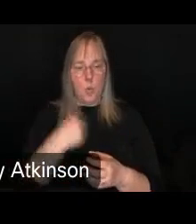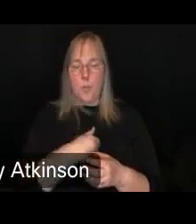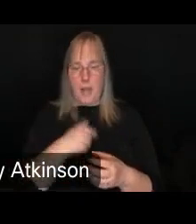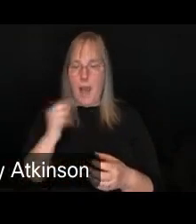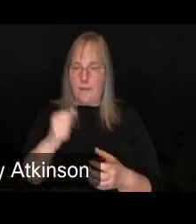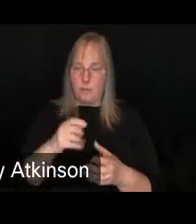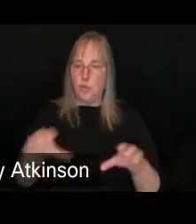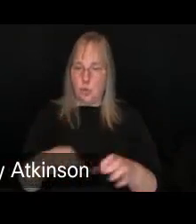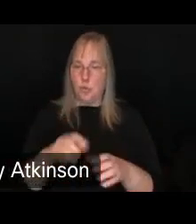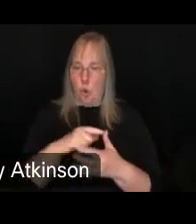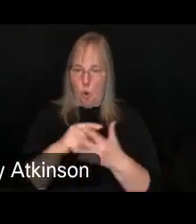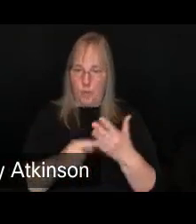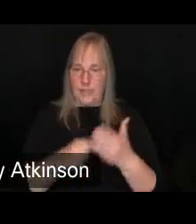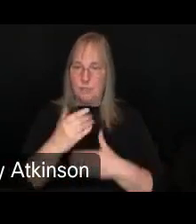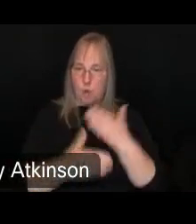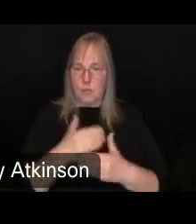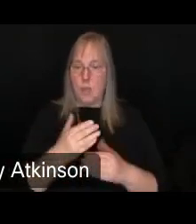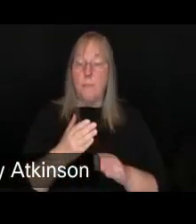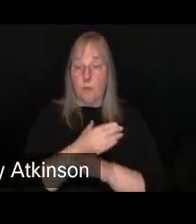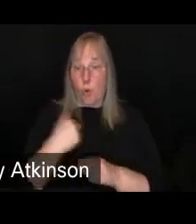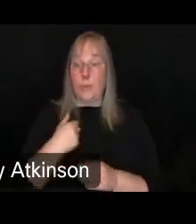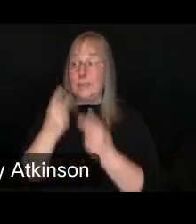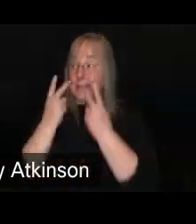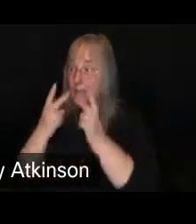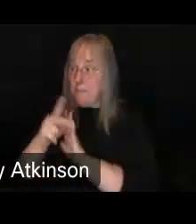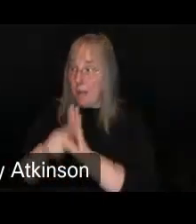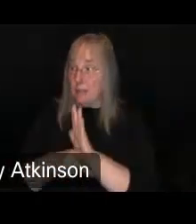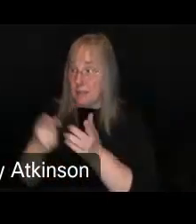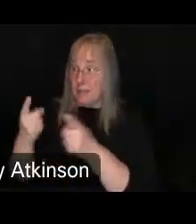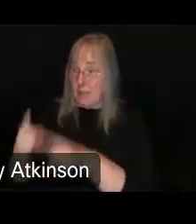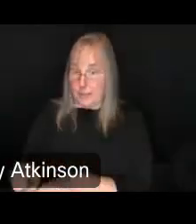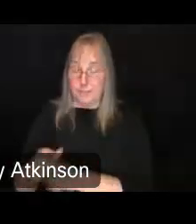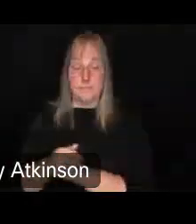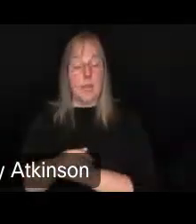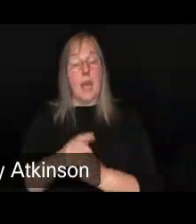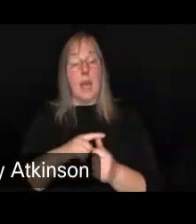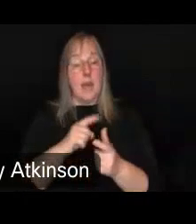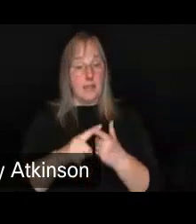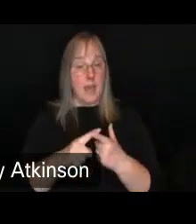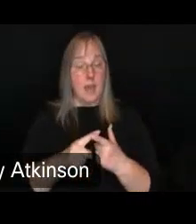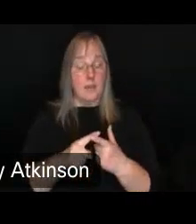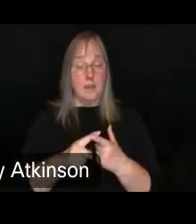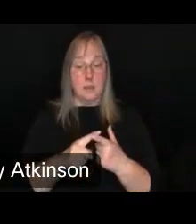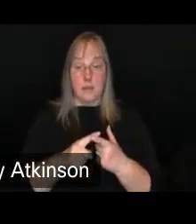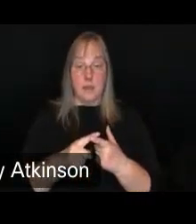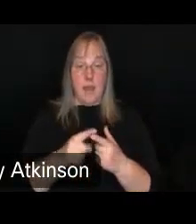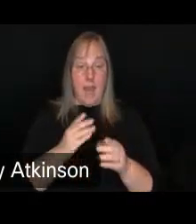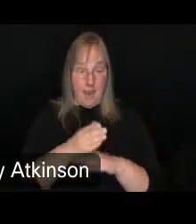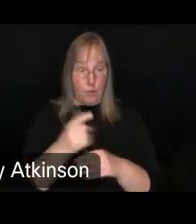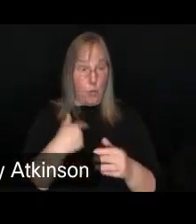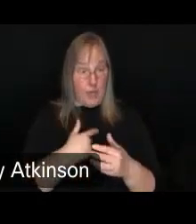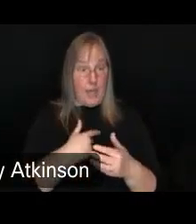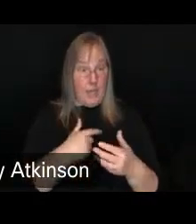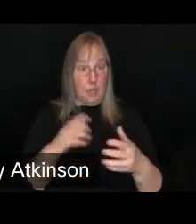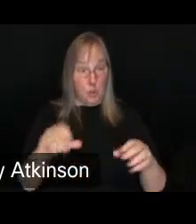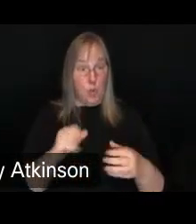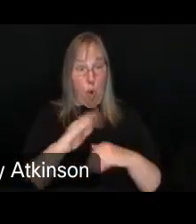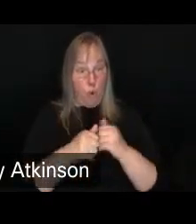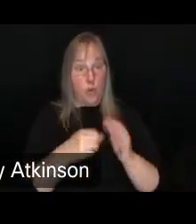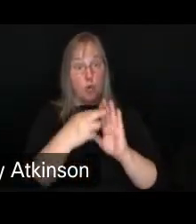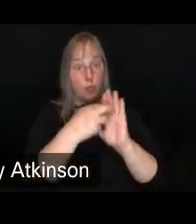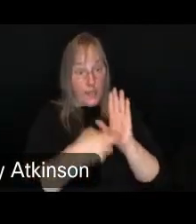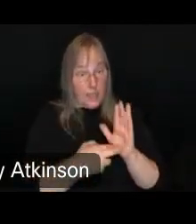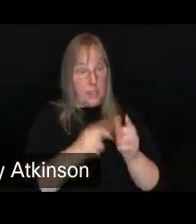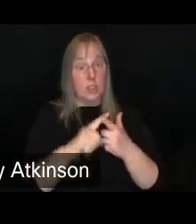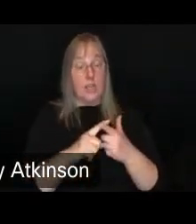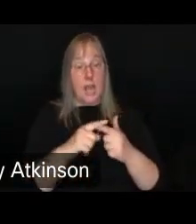we see any of these policies take effect. And then even once we get through all of our regulation and zoning map